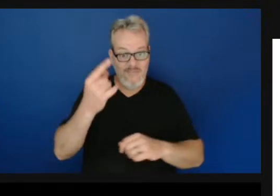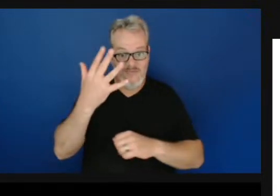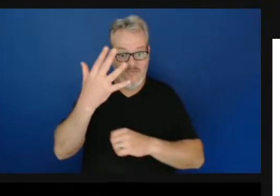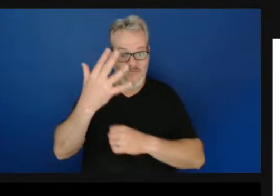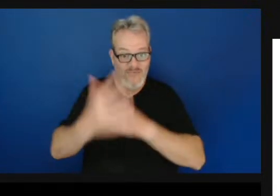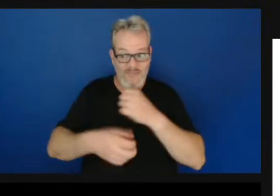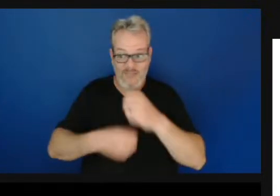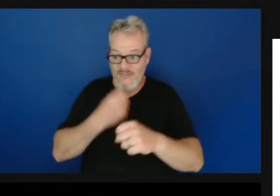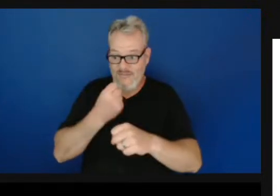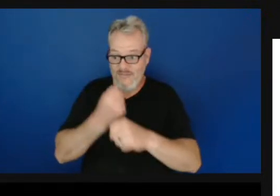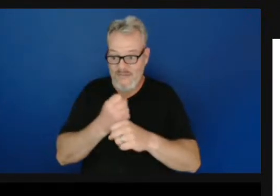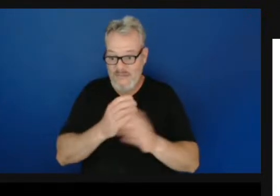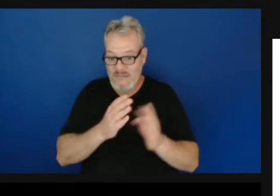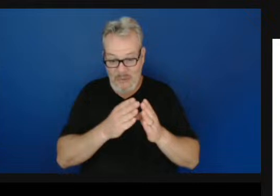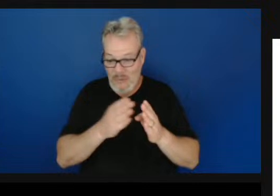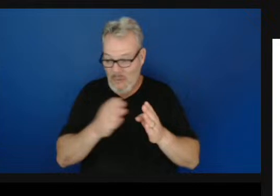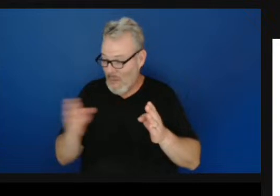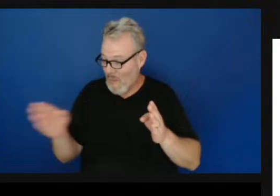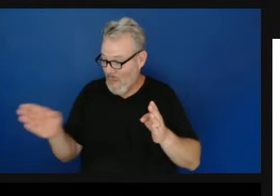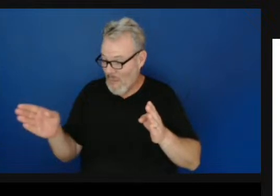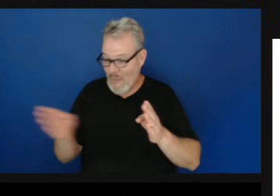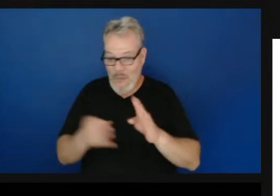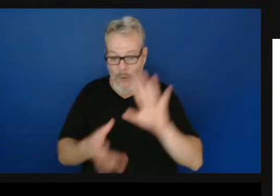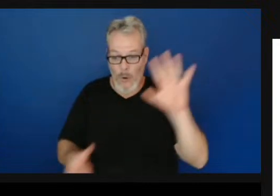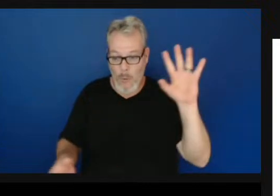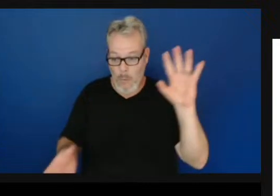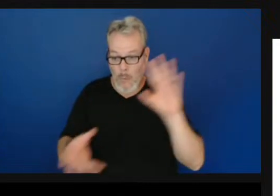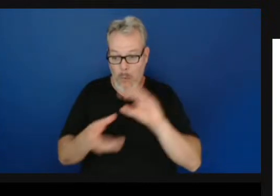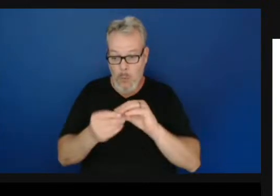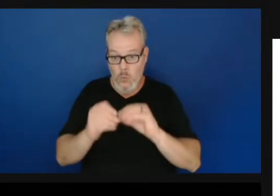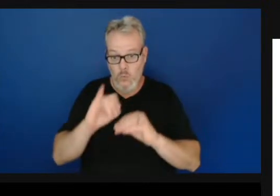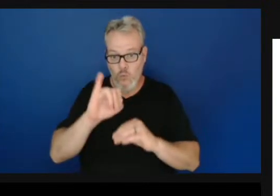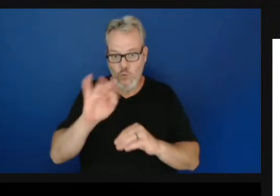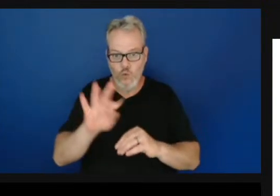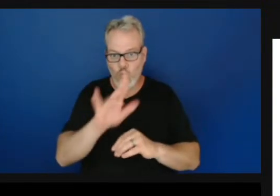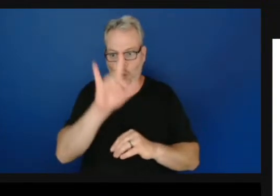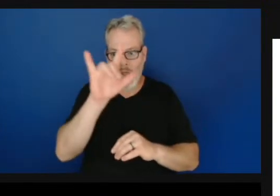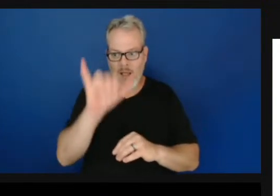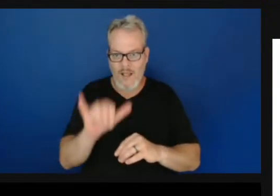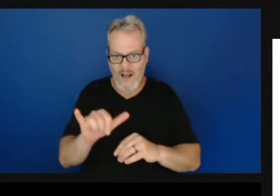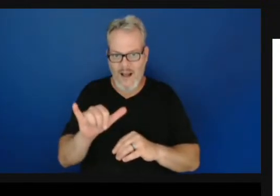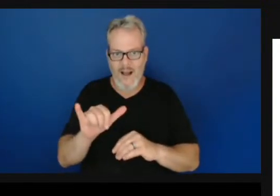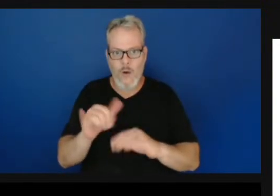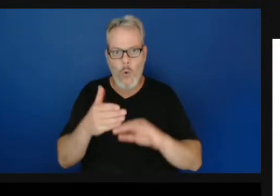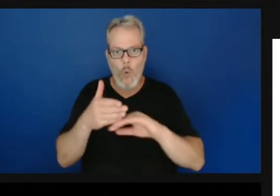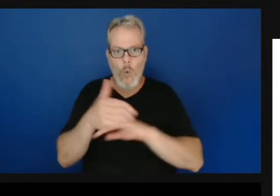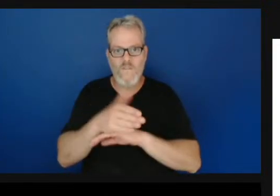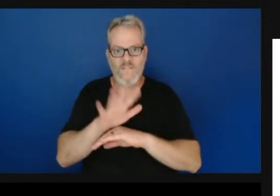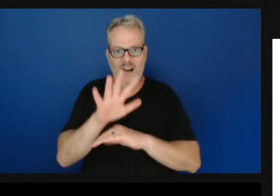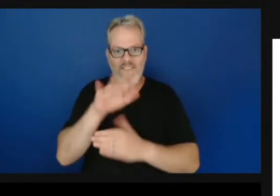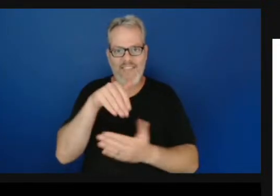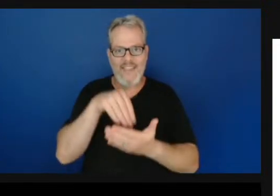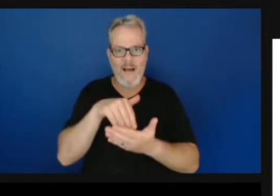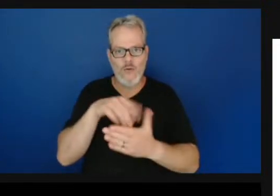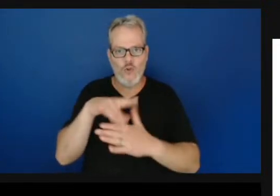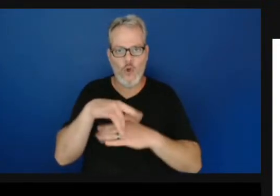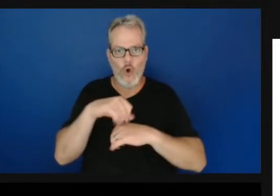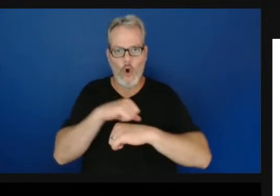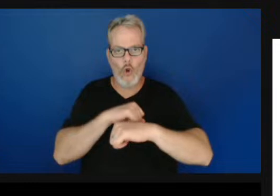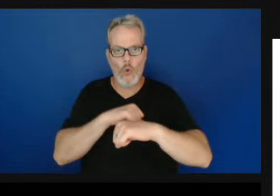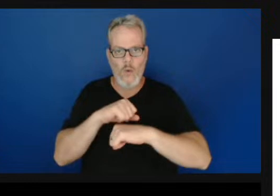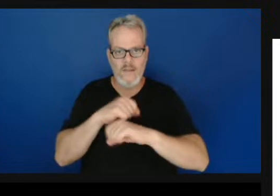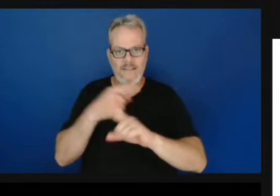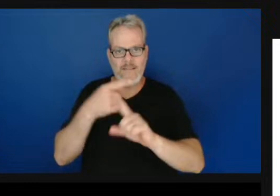into August, but all of July adds up. And so July is officially over 5,000 earthquakes that month on Kilauea,